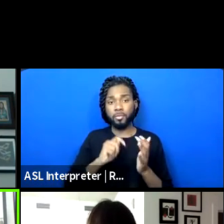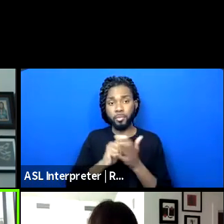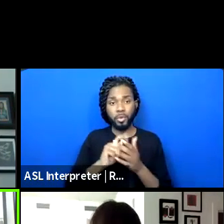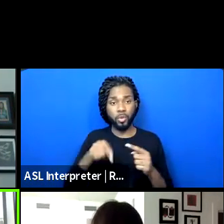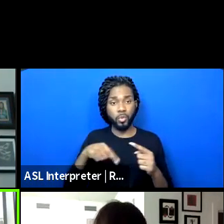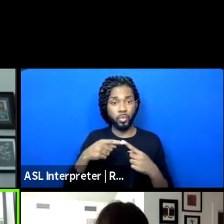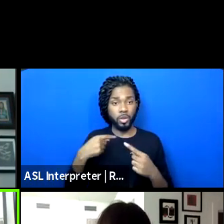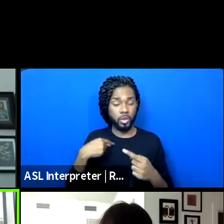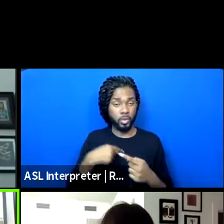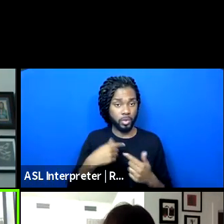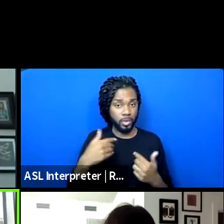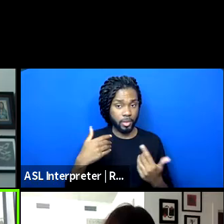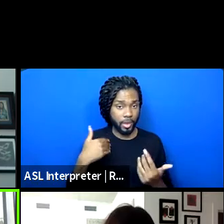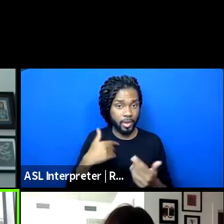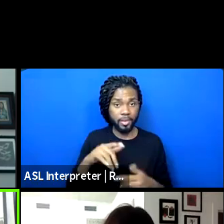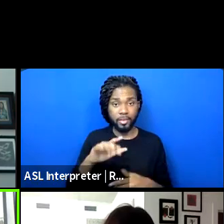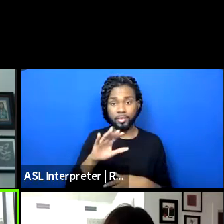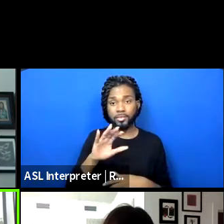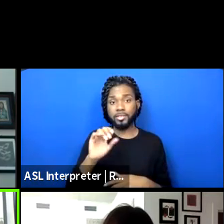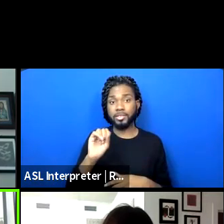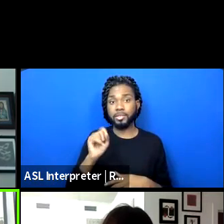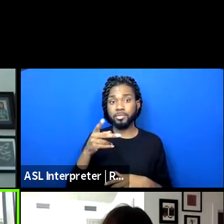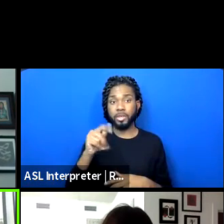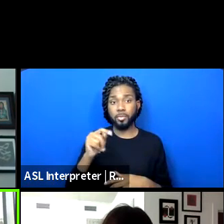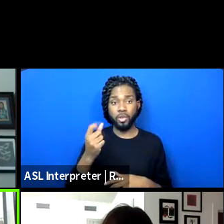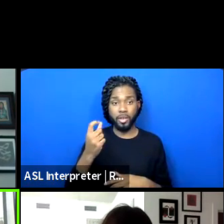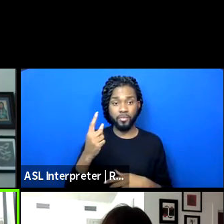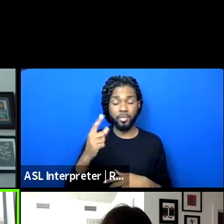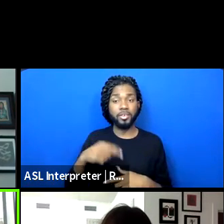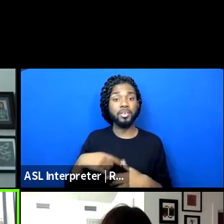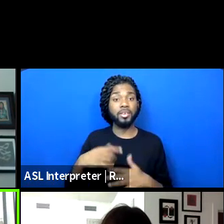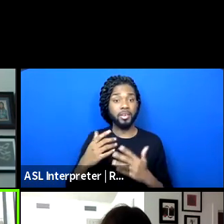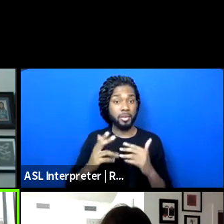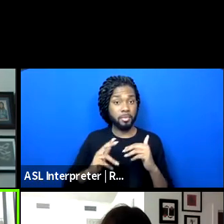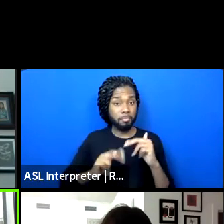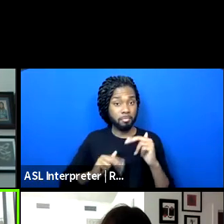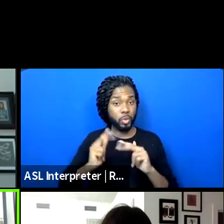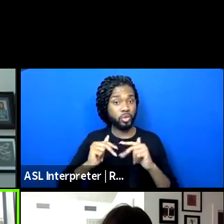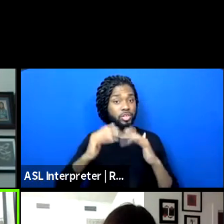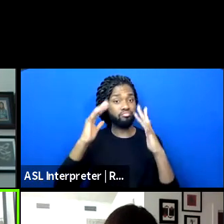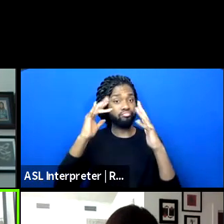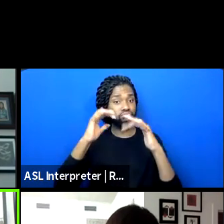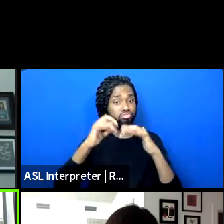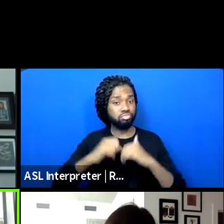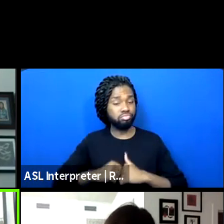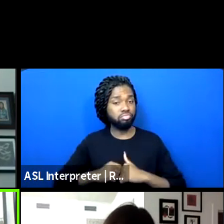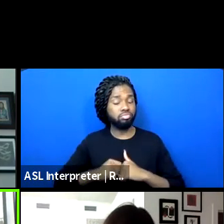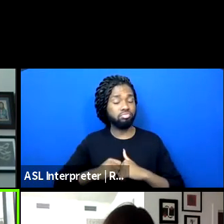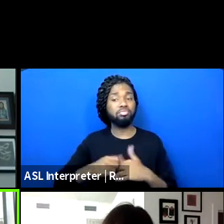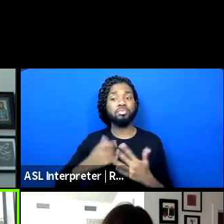had 9/11, where buildings were destroyed and fell down and we were attacked.